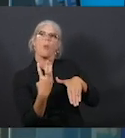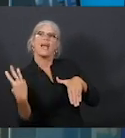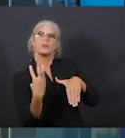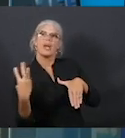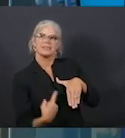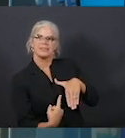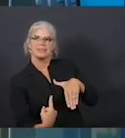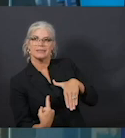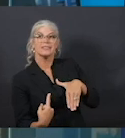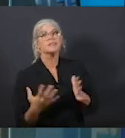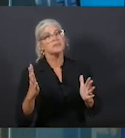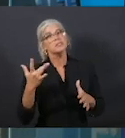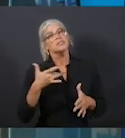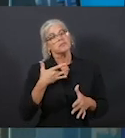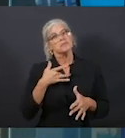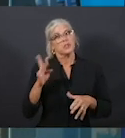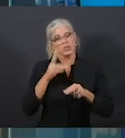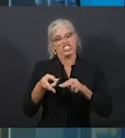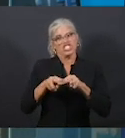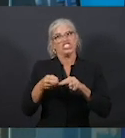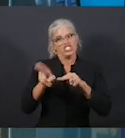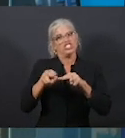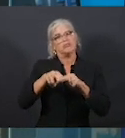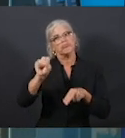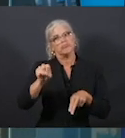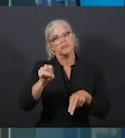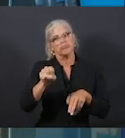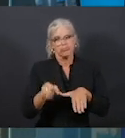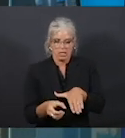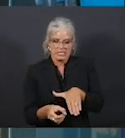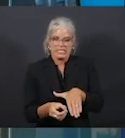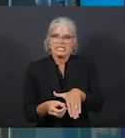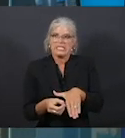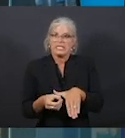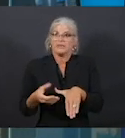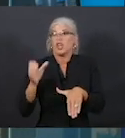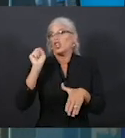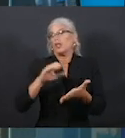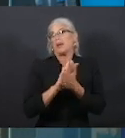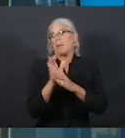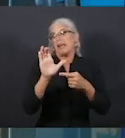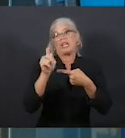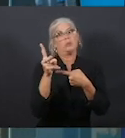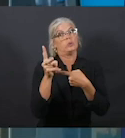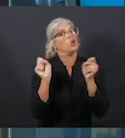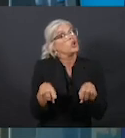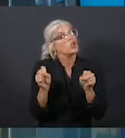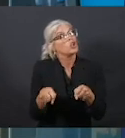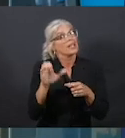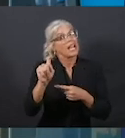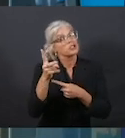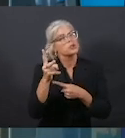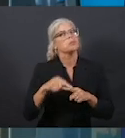to intensify. So it's not out of the question that you could end up with a Category 2 storm. I mean, that is possible. It may not be the most likely, but